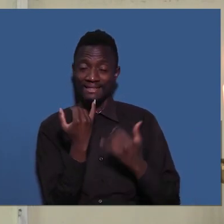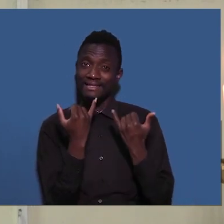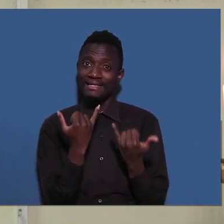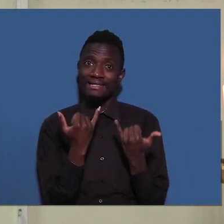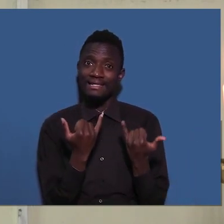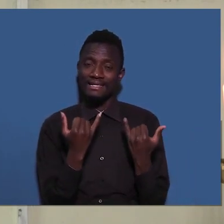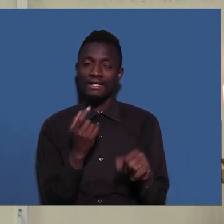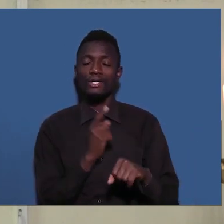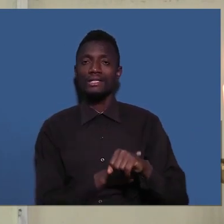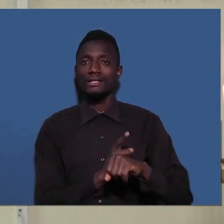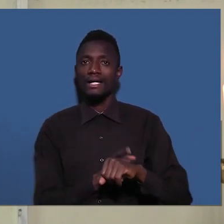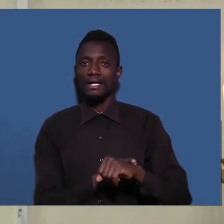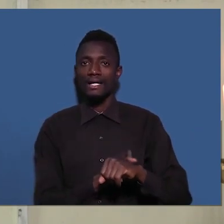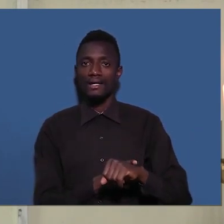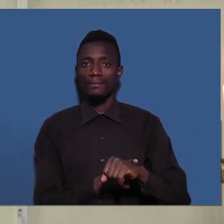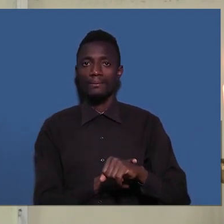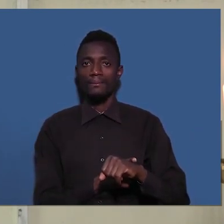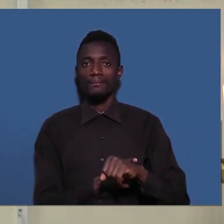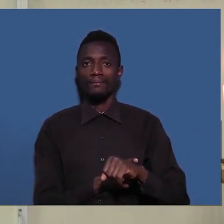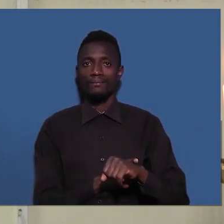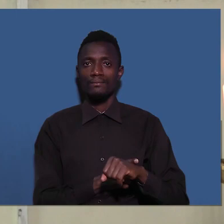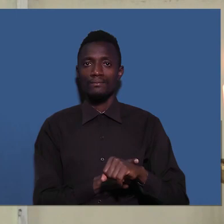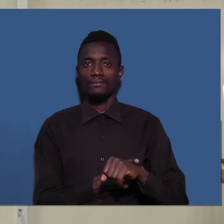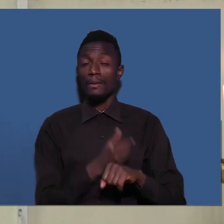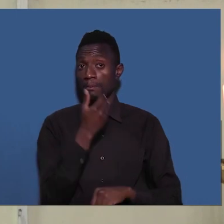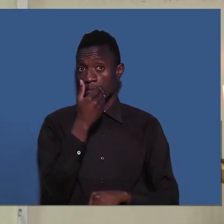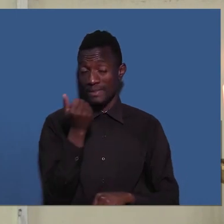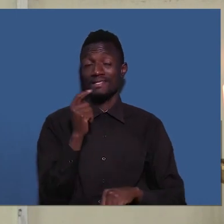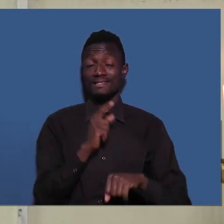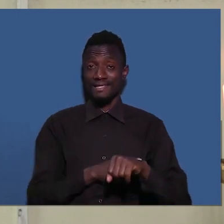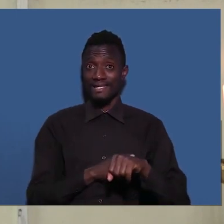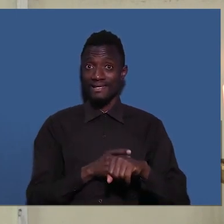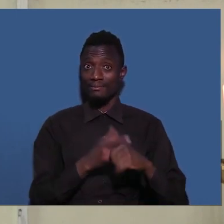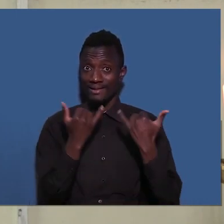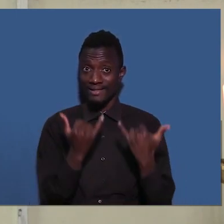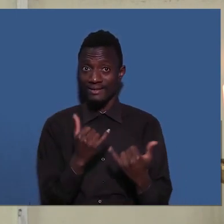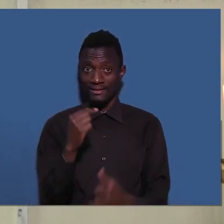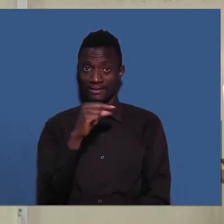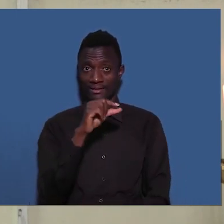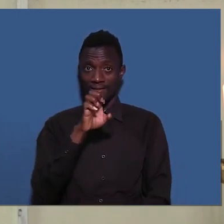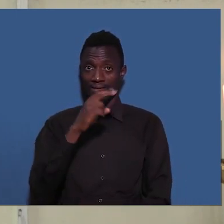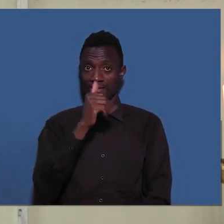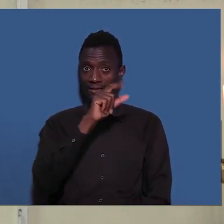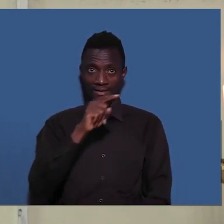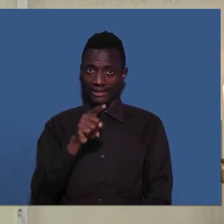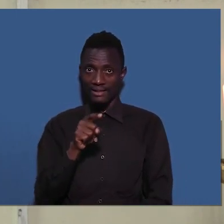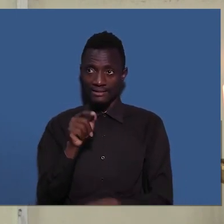that point for Gehazi to seek for